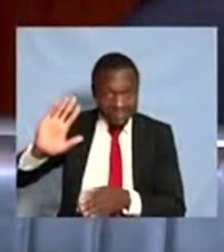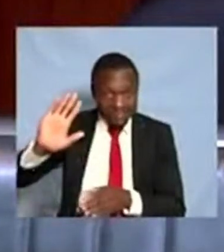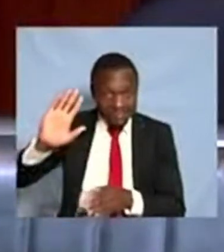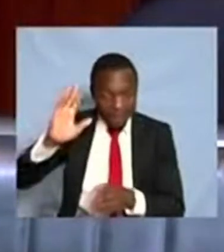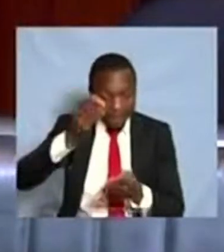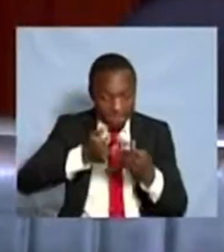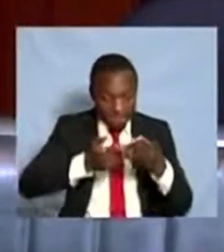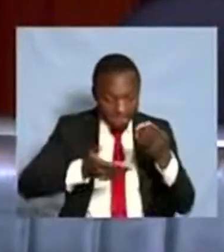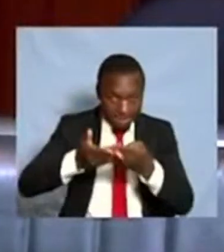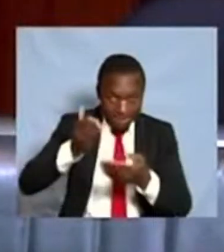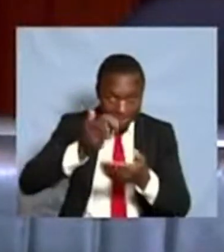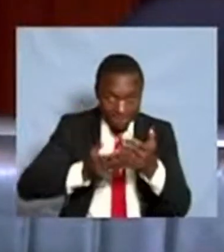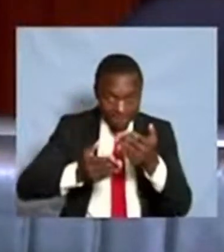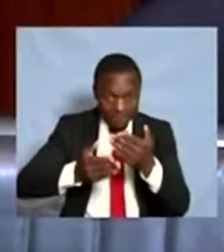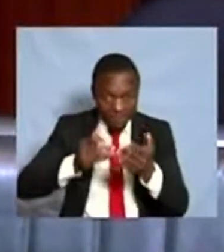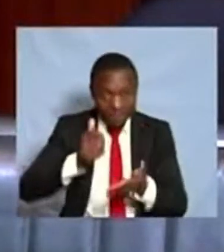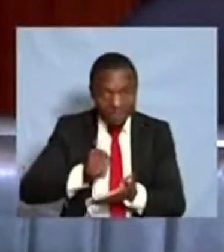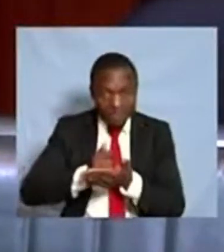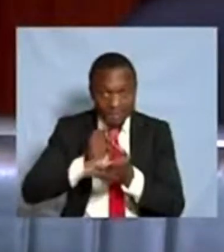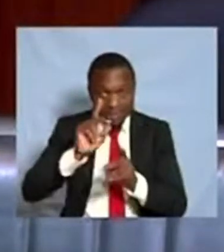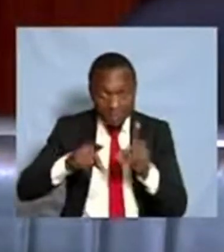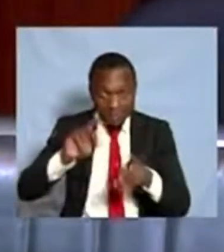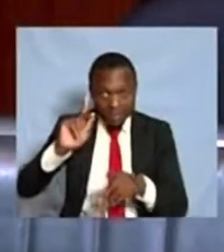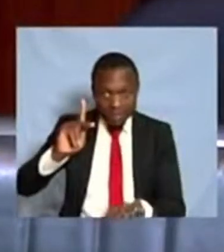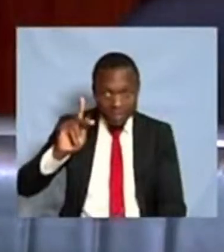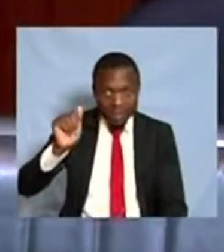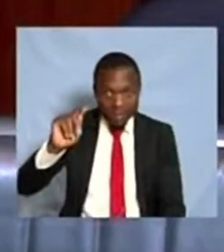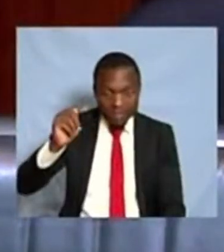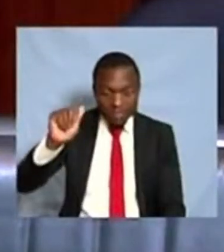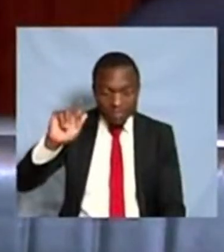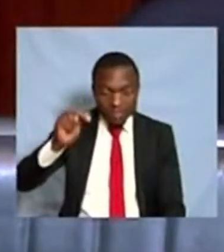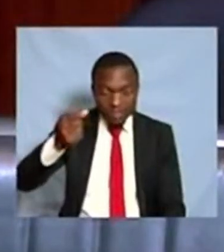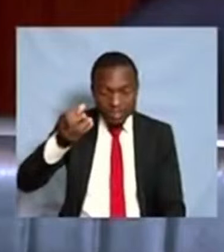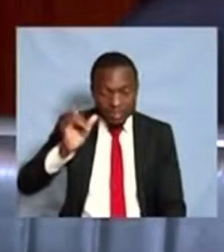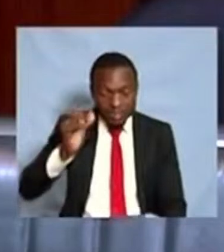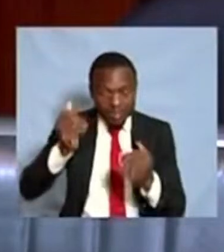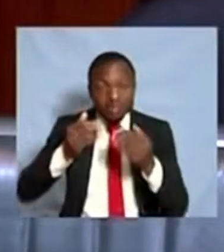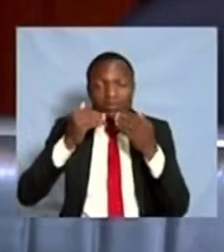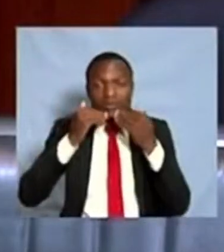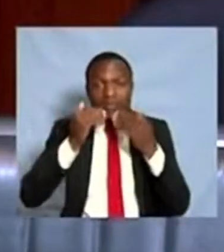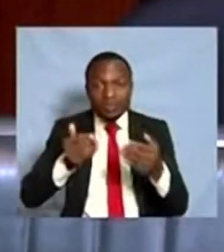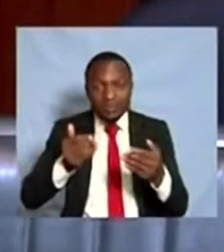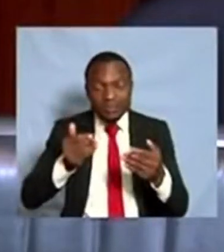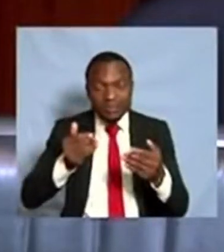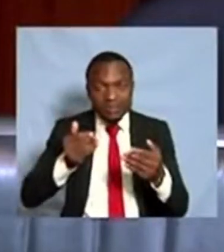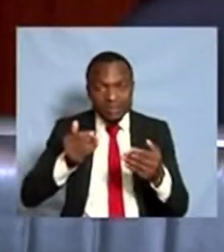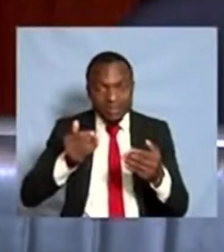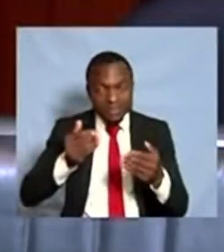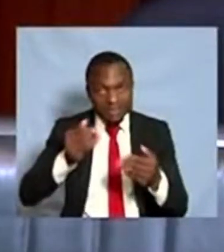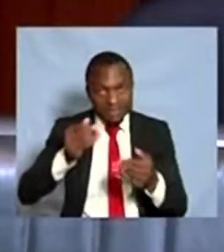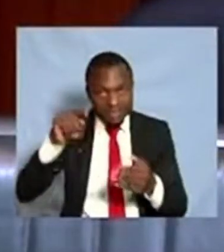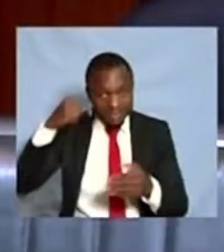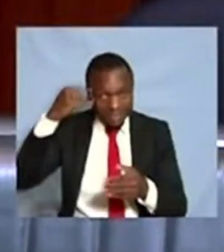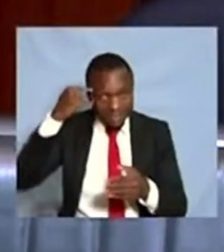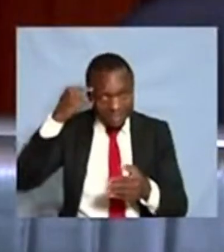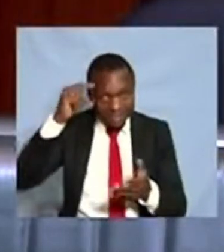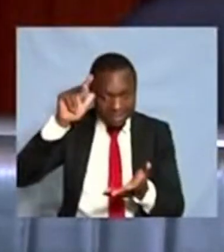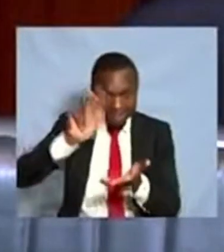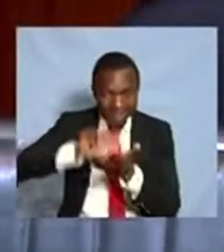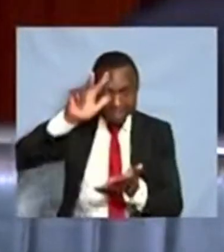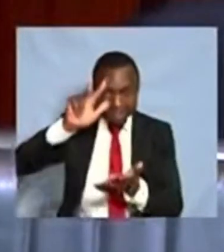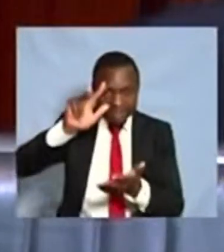behalf of the people of Kantanshi, I would like to thank the government for finally signing the